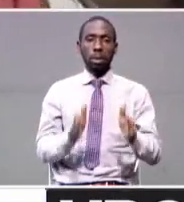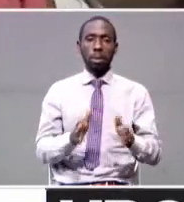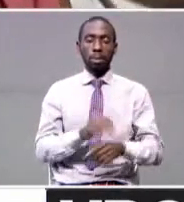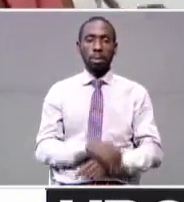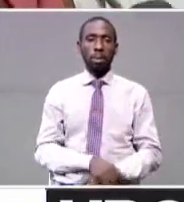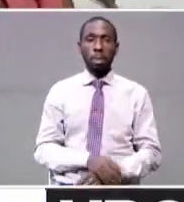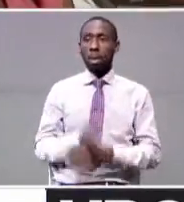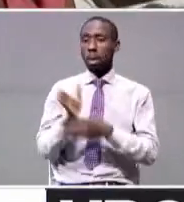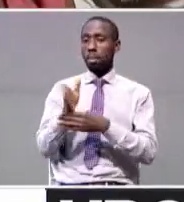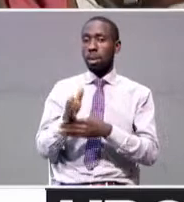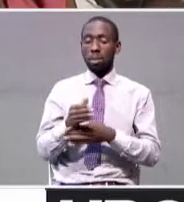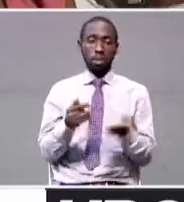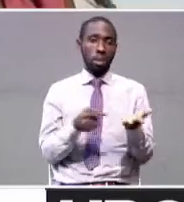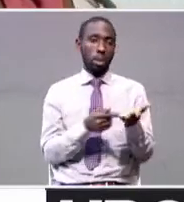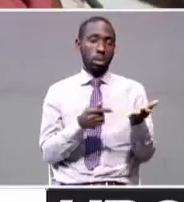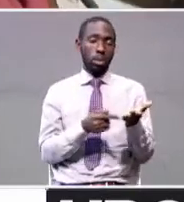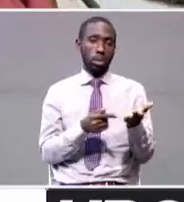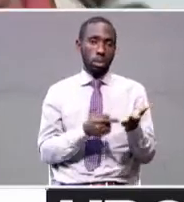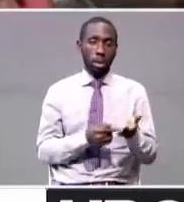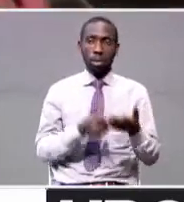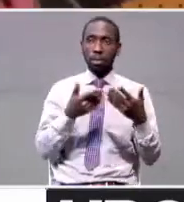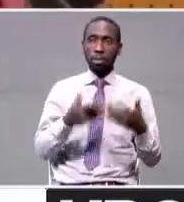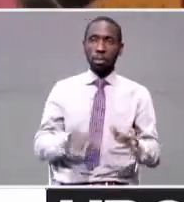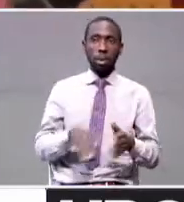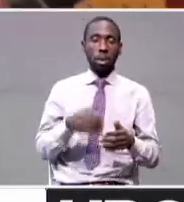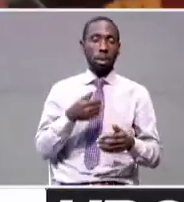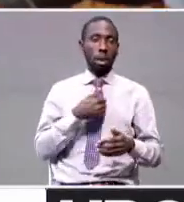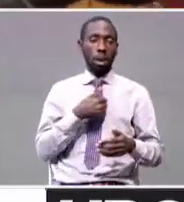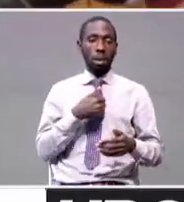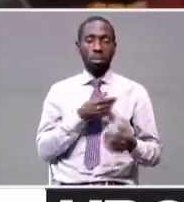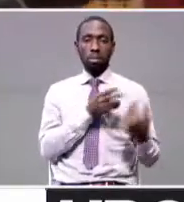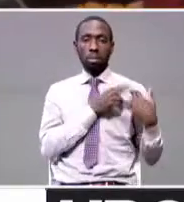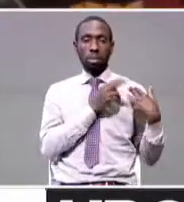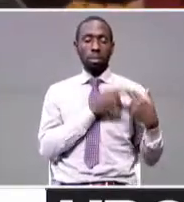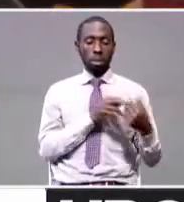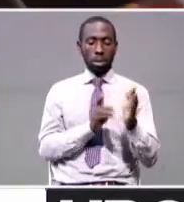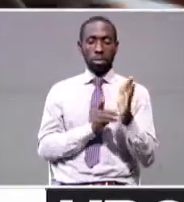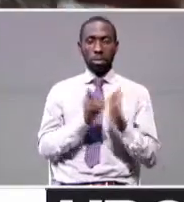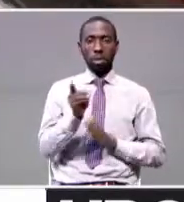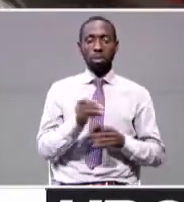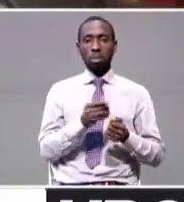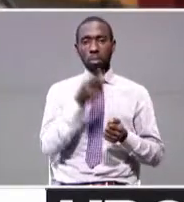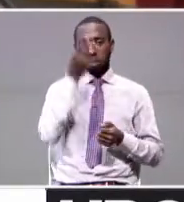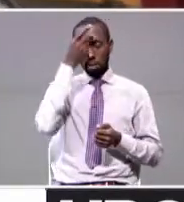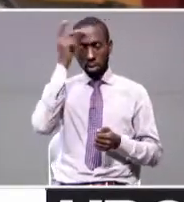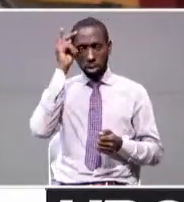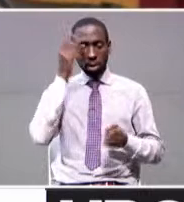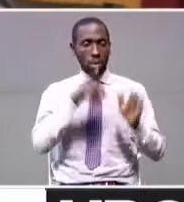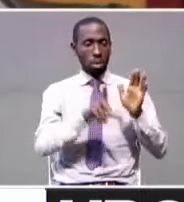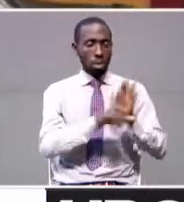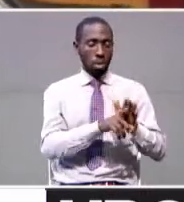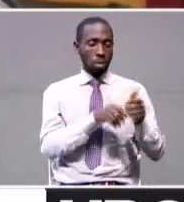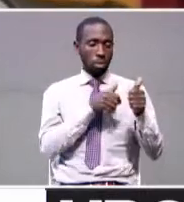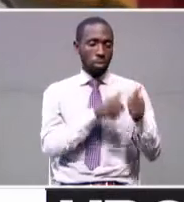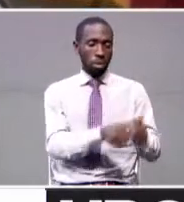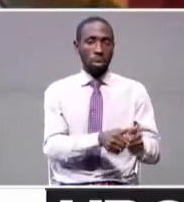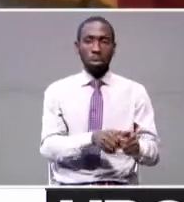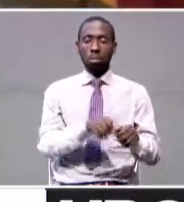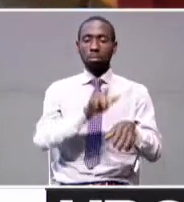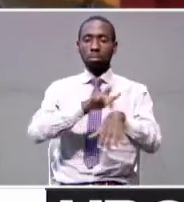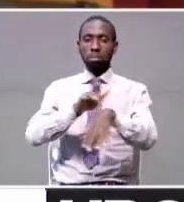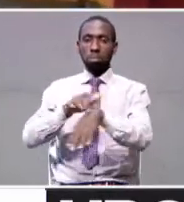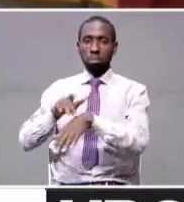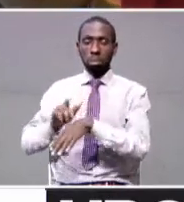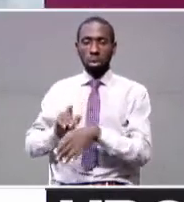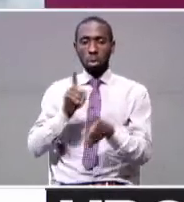Ministry ya teknolojia n'okulungamya eggwanga yaweebwa eddimu ly'okukola amateeka agatali gamu agasaanye okugobererwa bannayuganda nga babamanyisa ebikulu